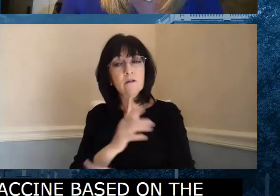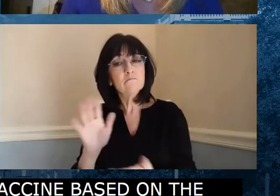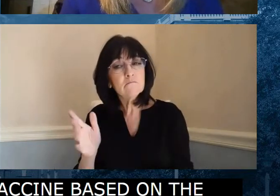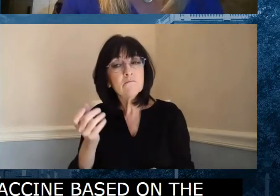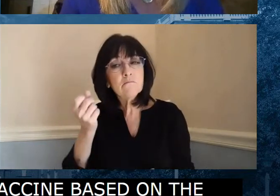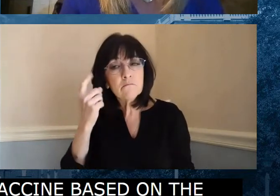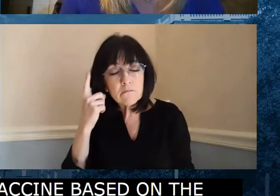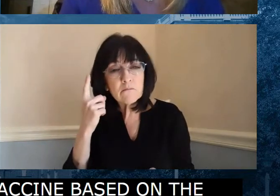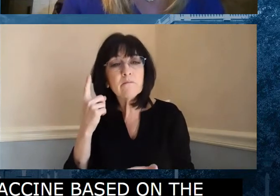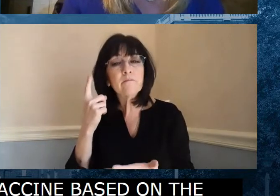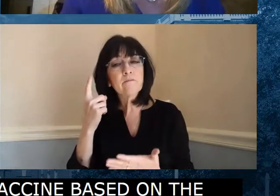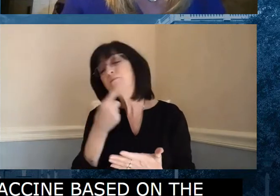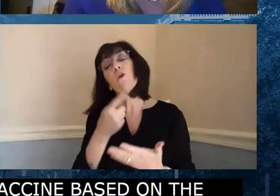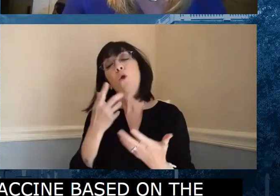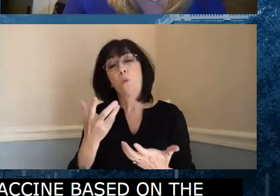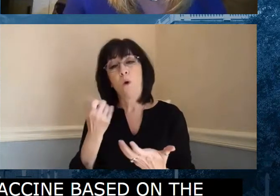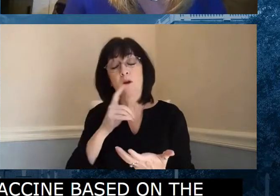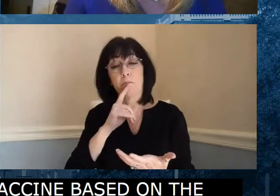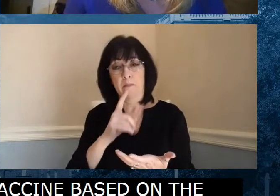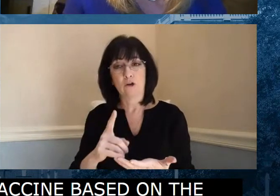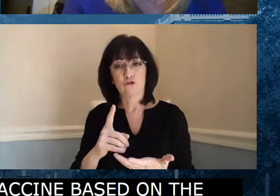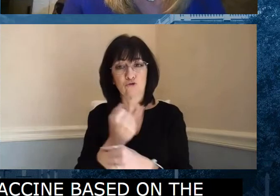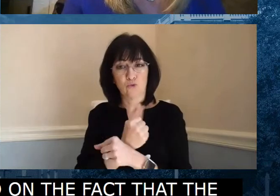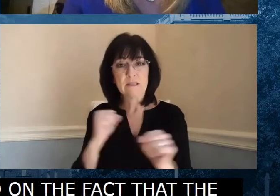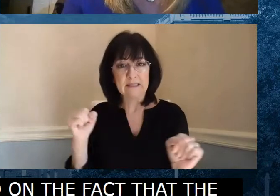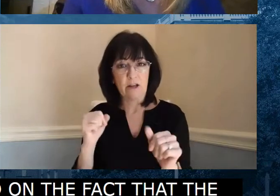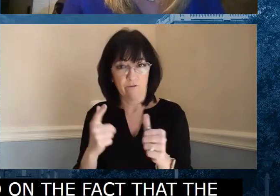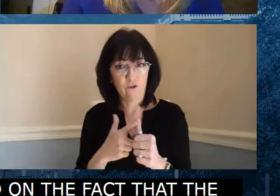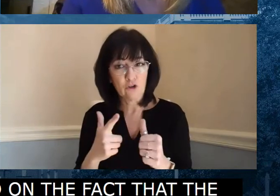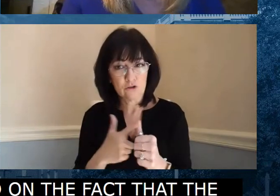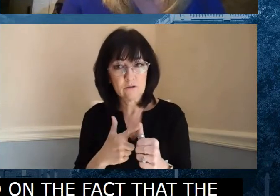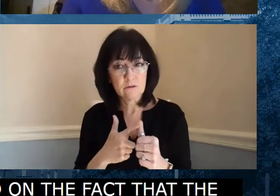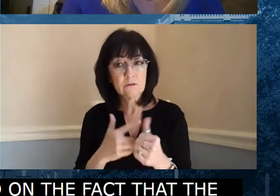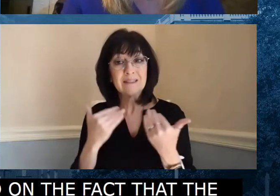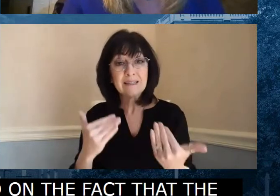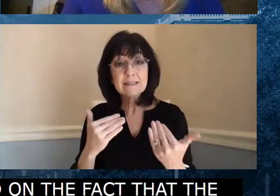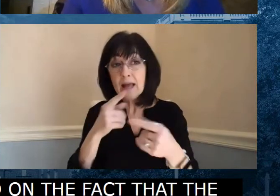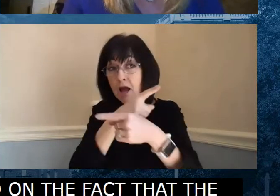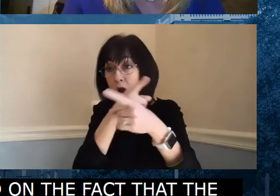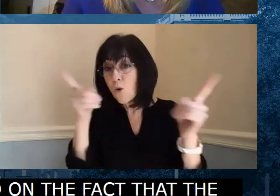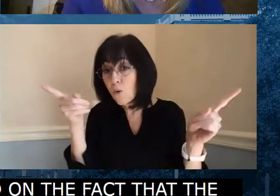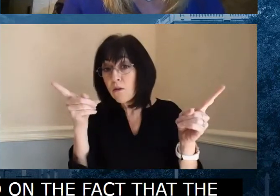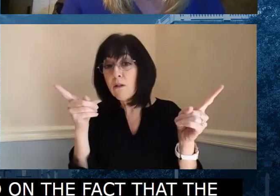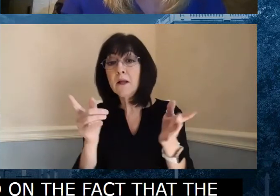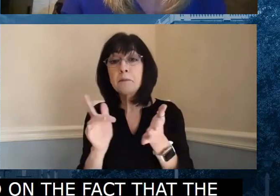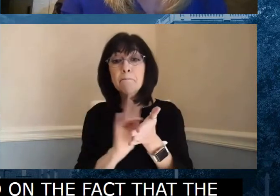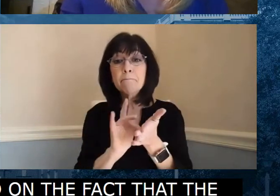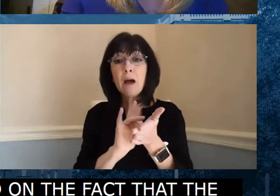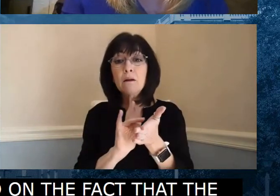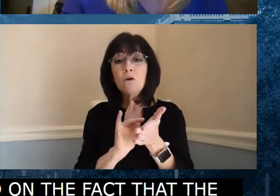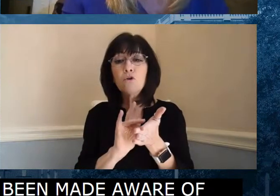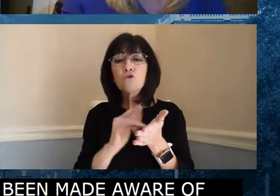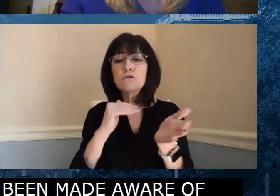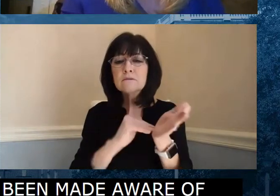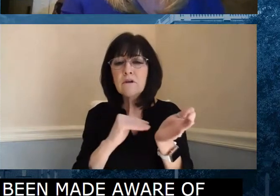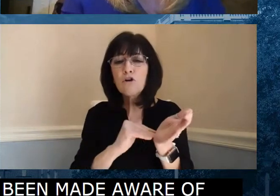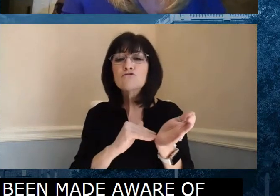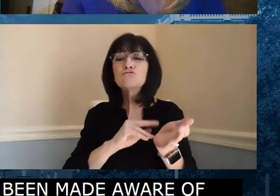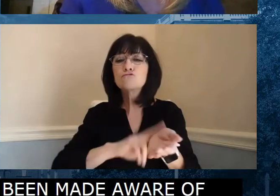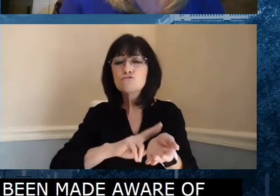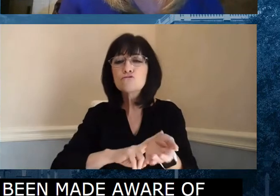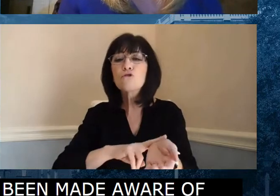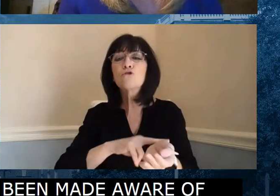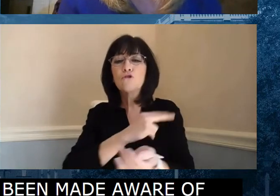has now certainly been made aware of the potential issue and how best to treat it. So should